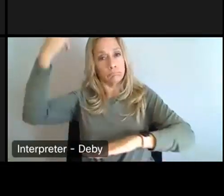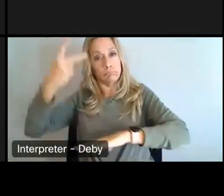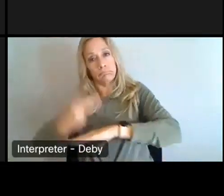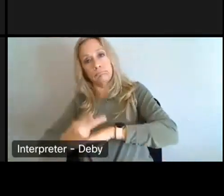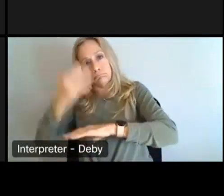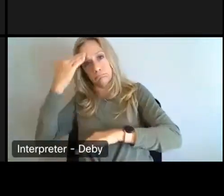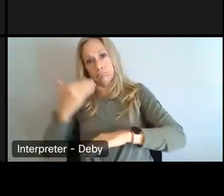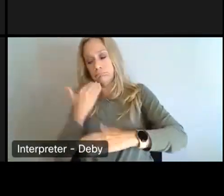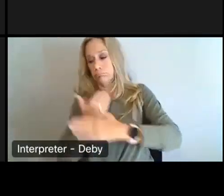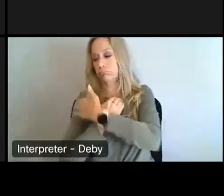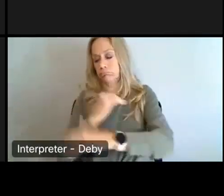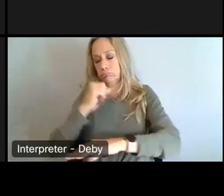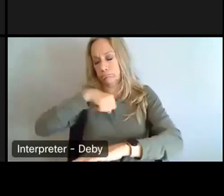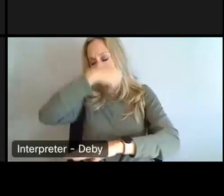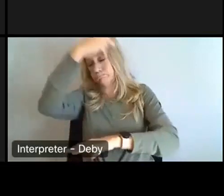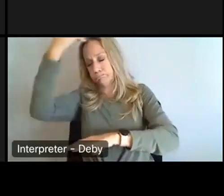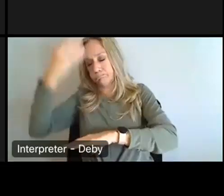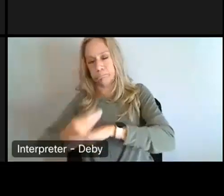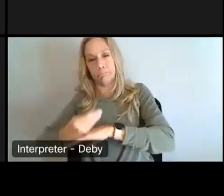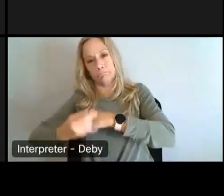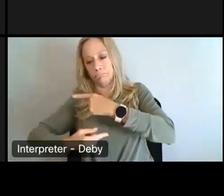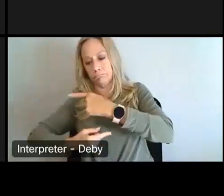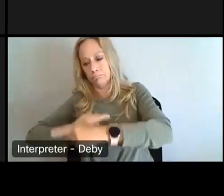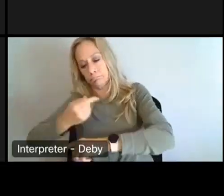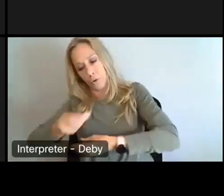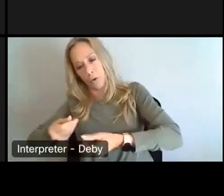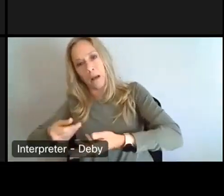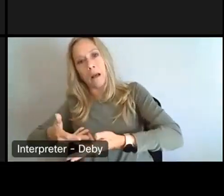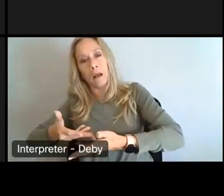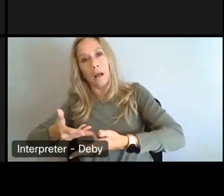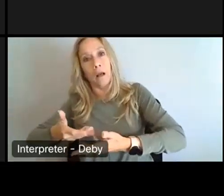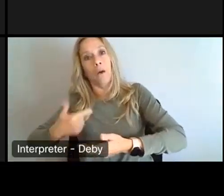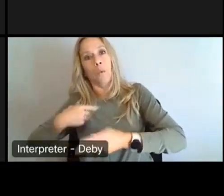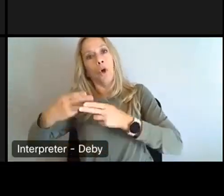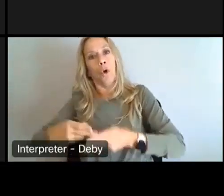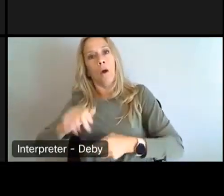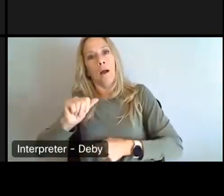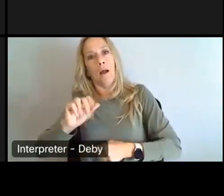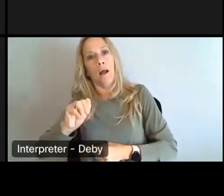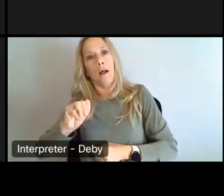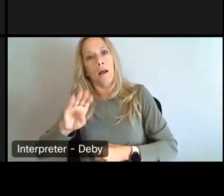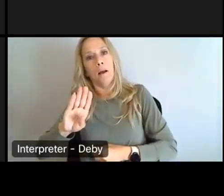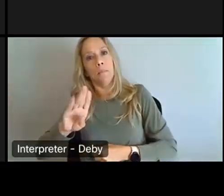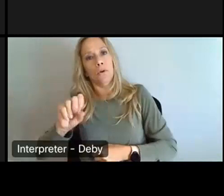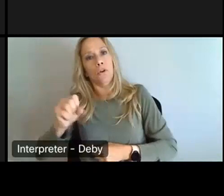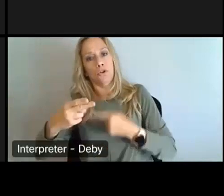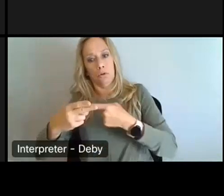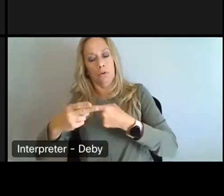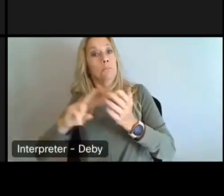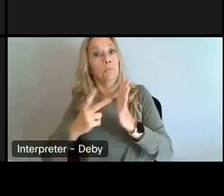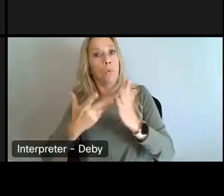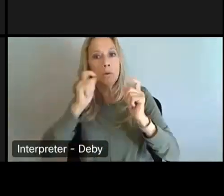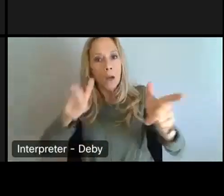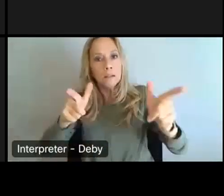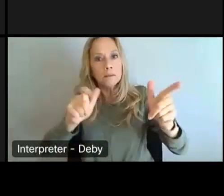and my shoulder and kind of tumbled a little bit when I hit the ground. And that's what we call an ambush. So an ambush is a surprise